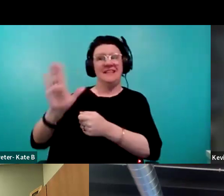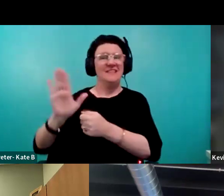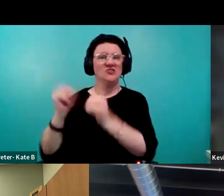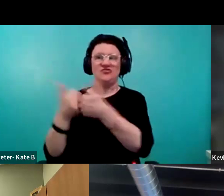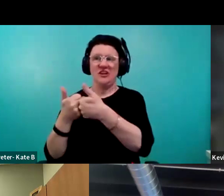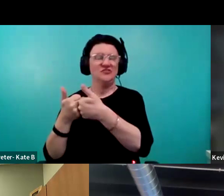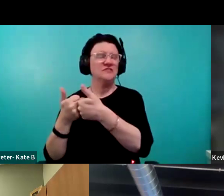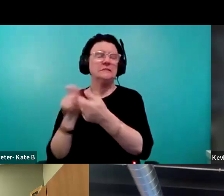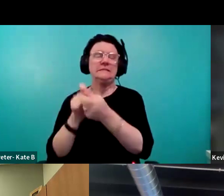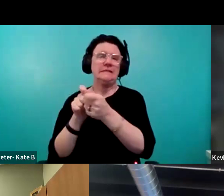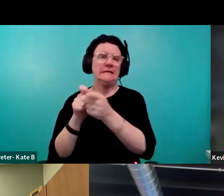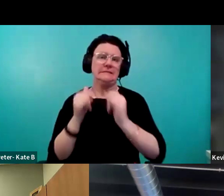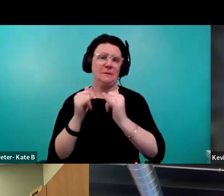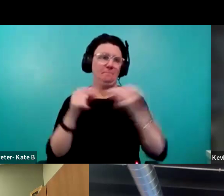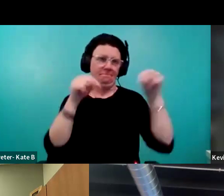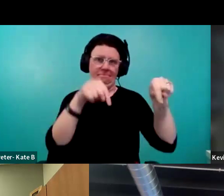going here.